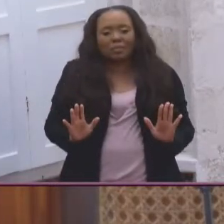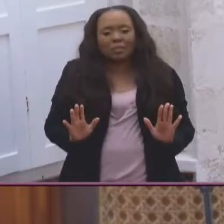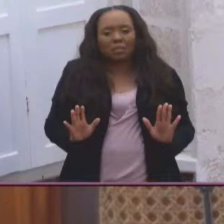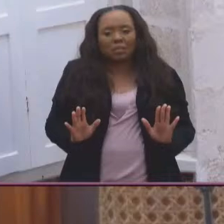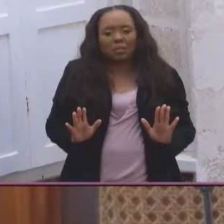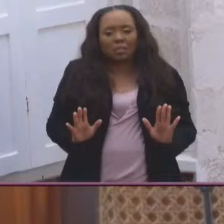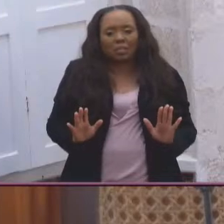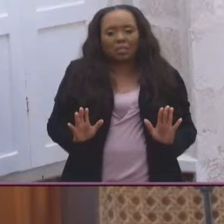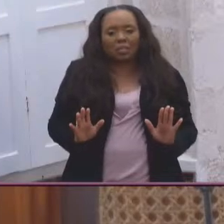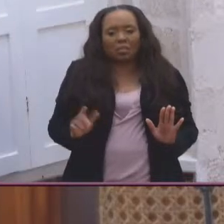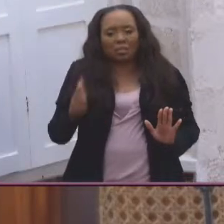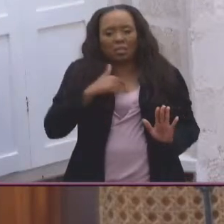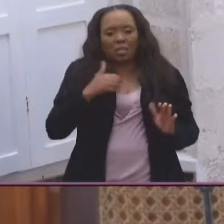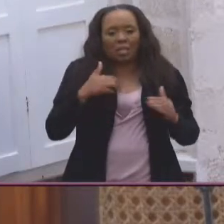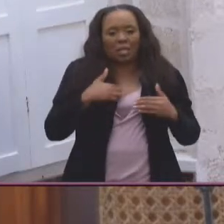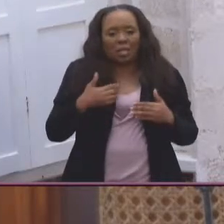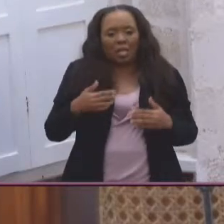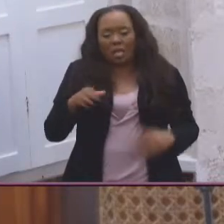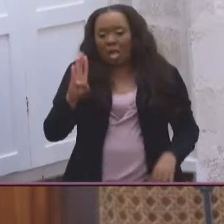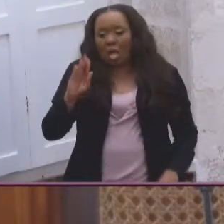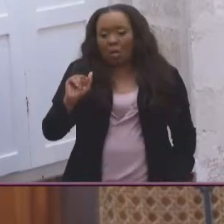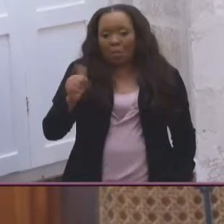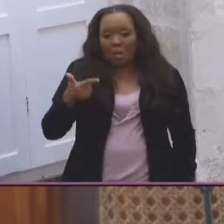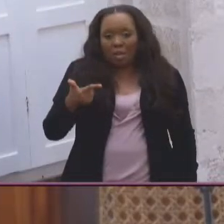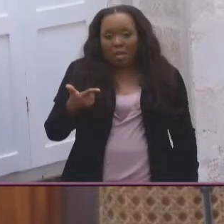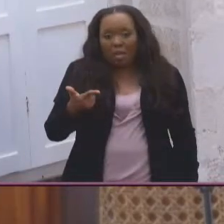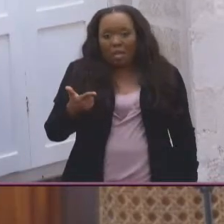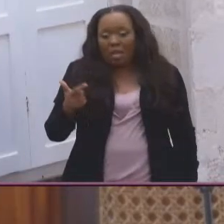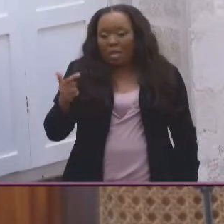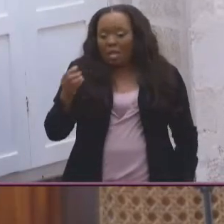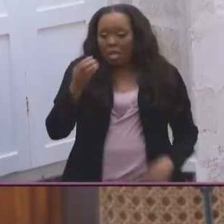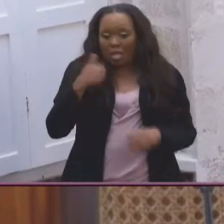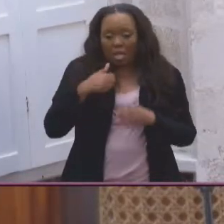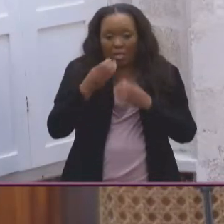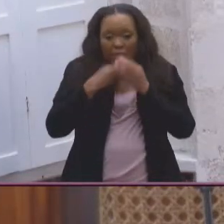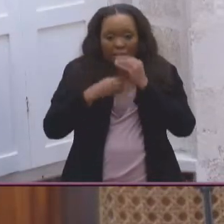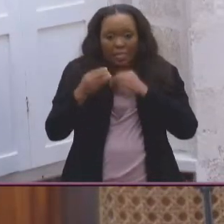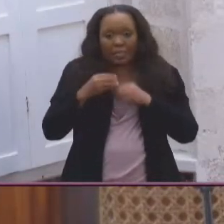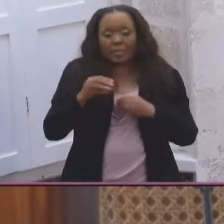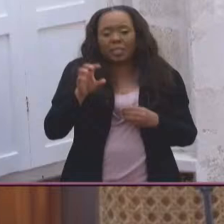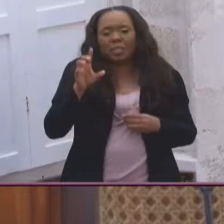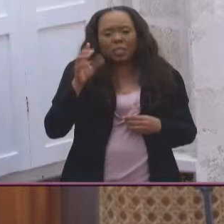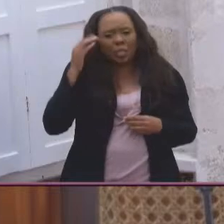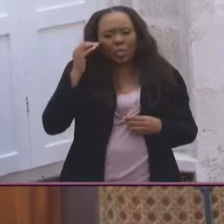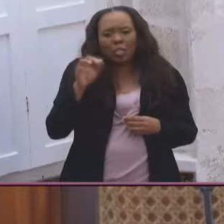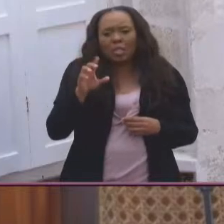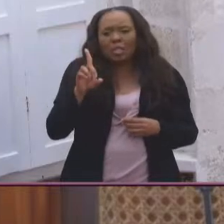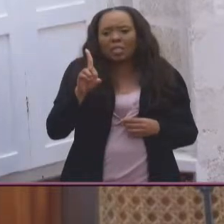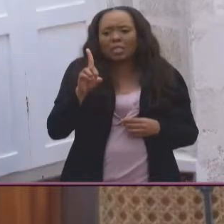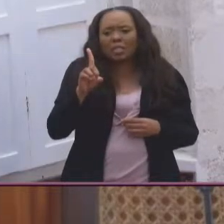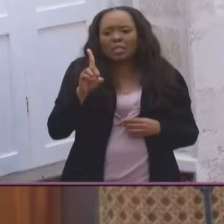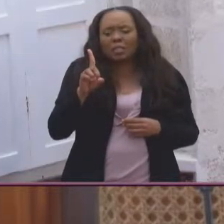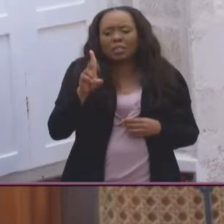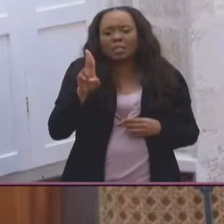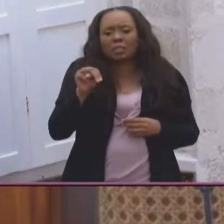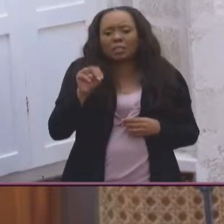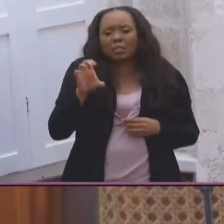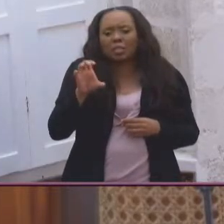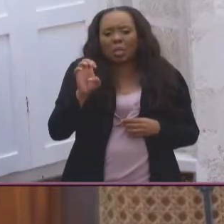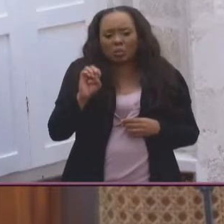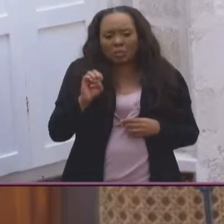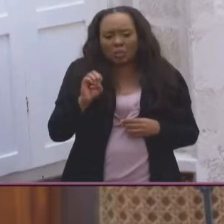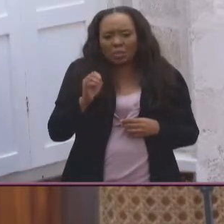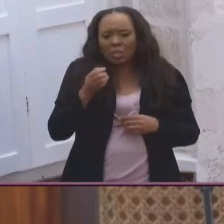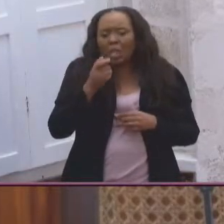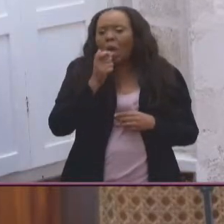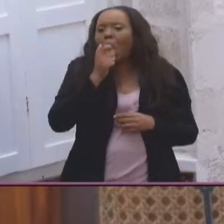bag of dunks. And I was, a little girl eating these dunks and dropping the seeds behind me.